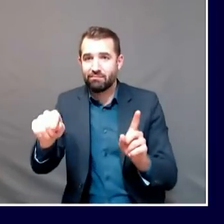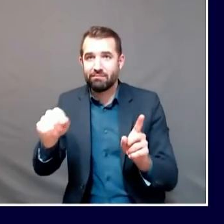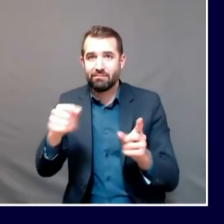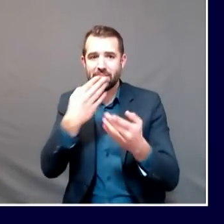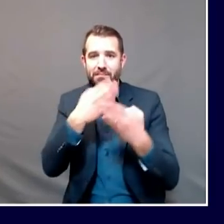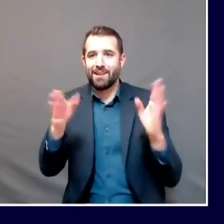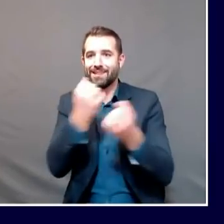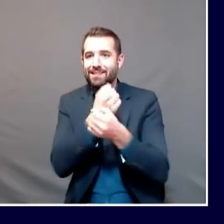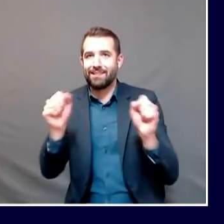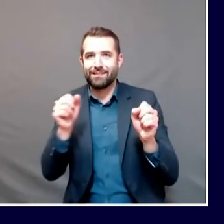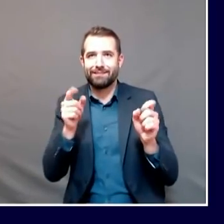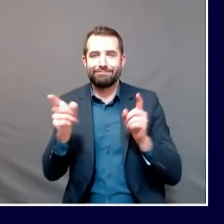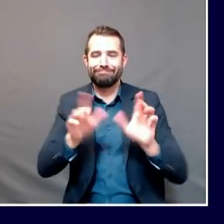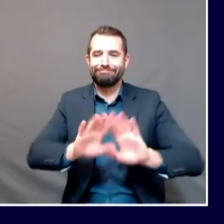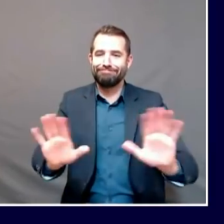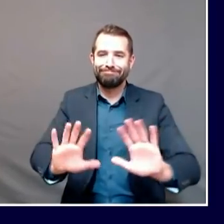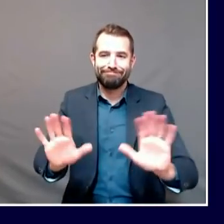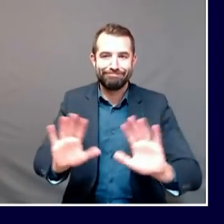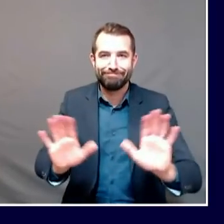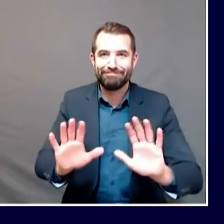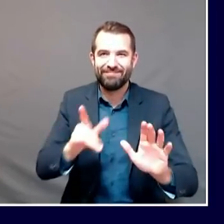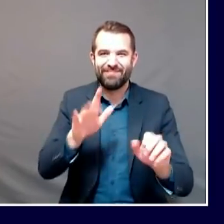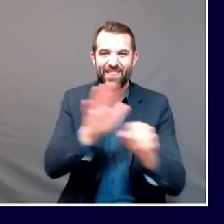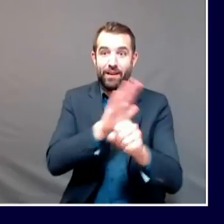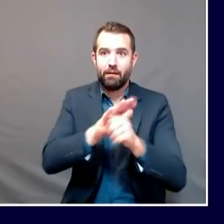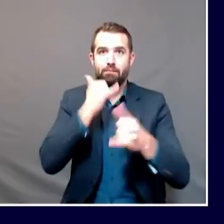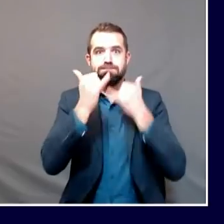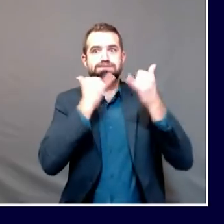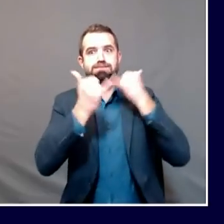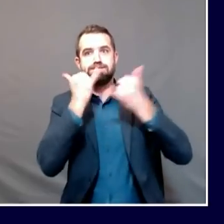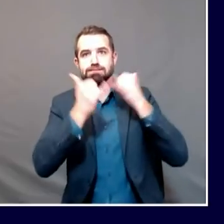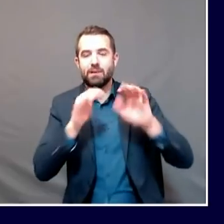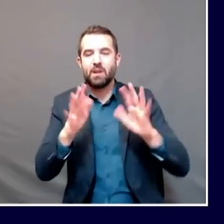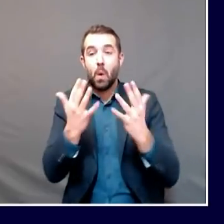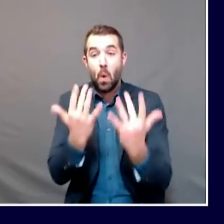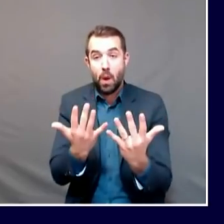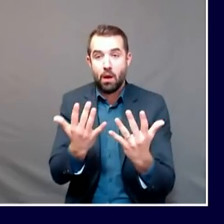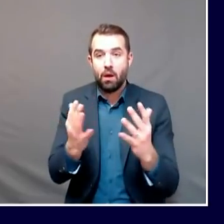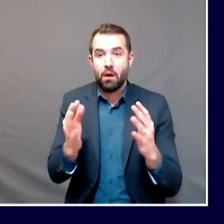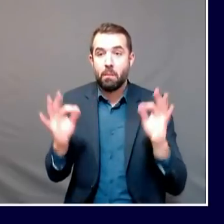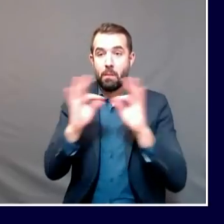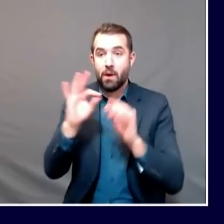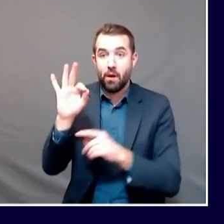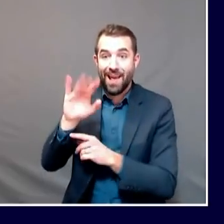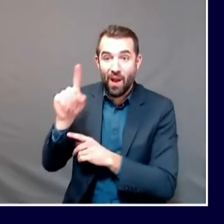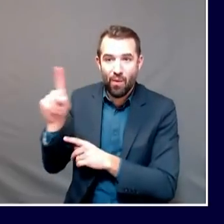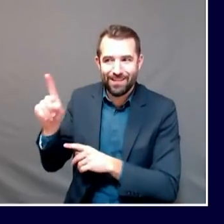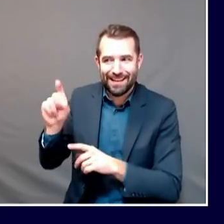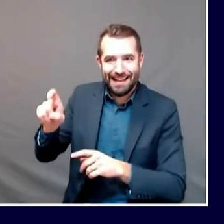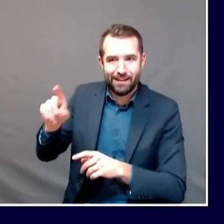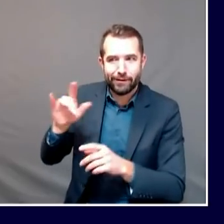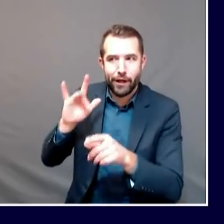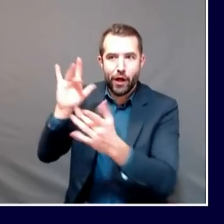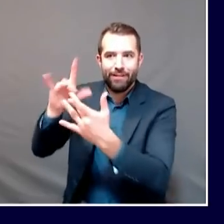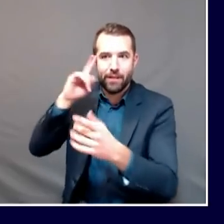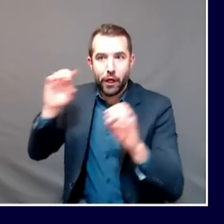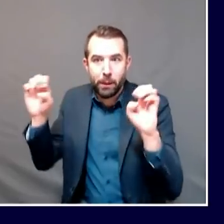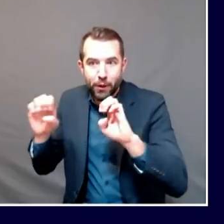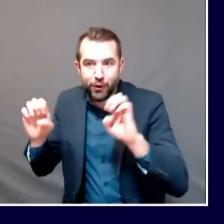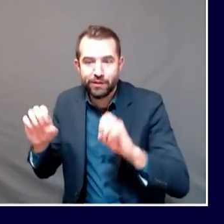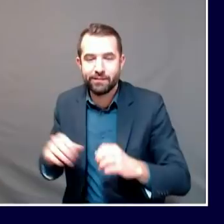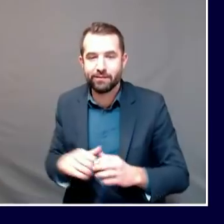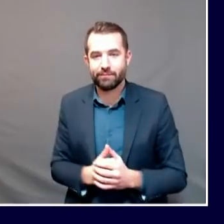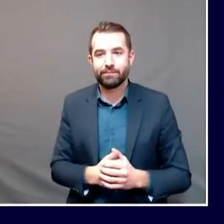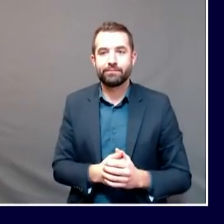phone lines, we're really hoping they can stay open for first response and emergency purposes. Vaccine will be made available